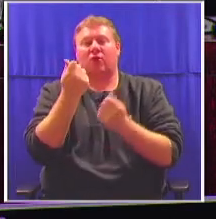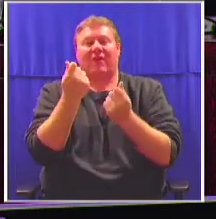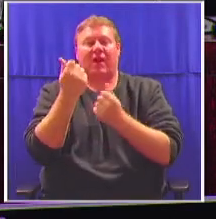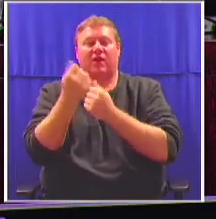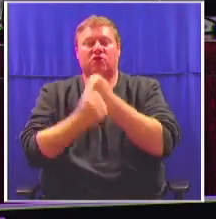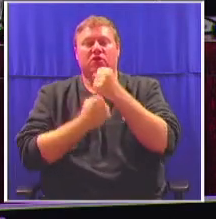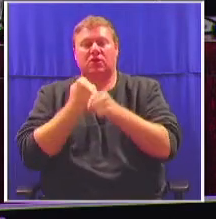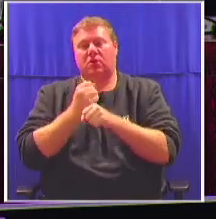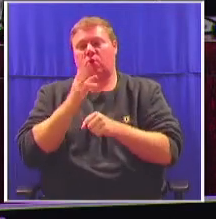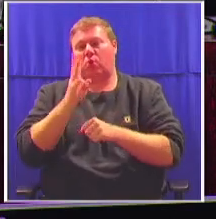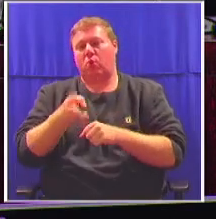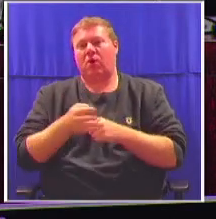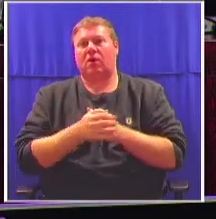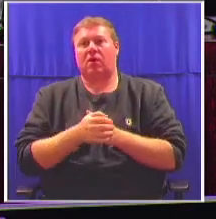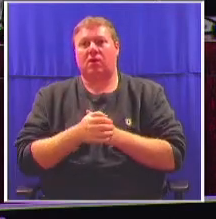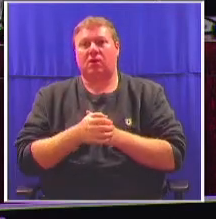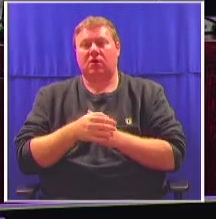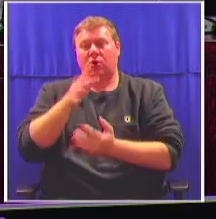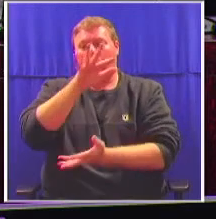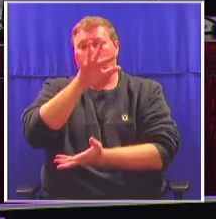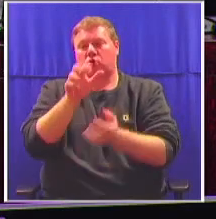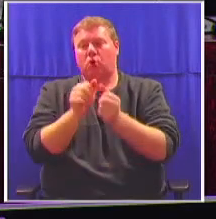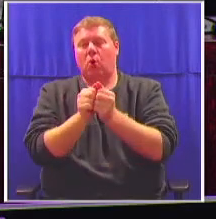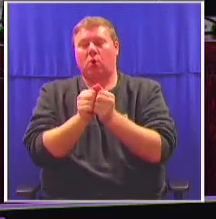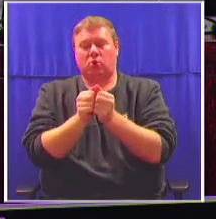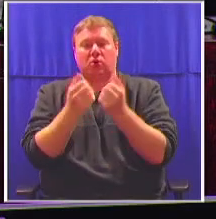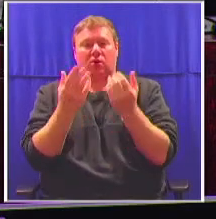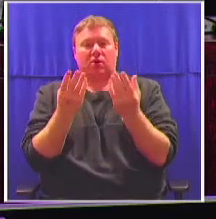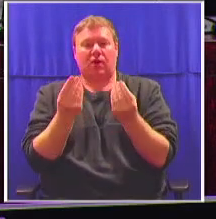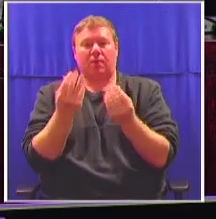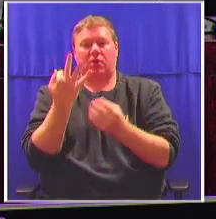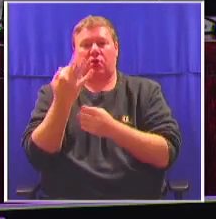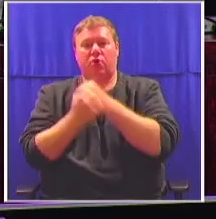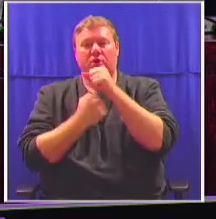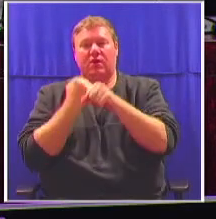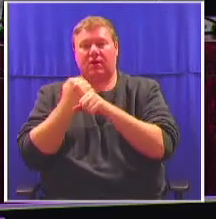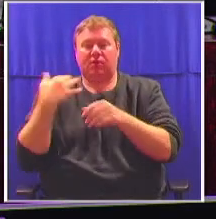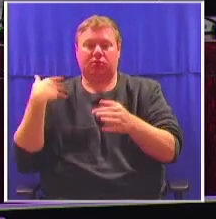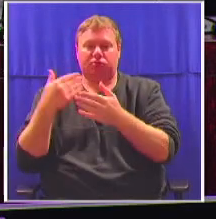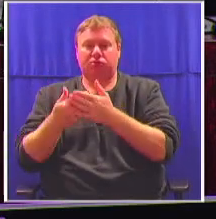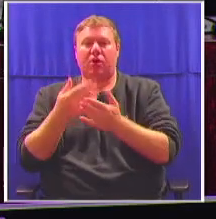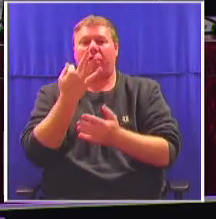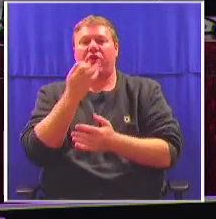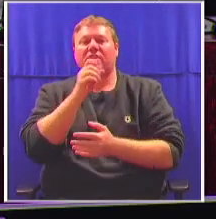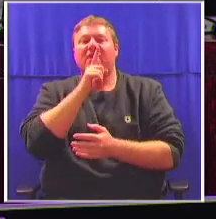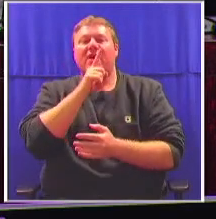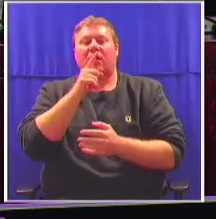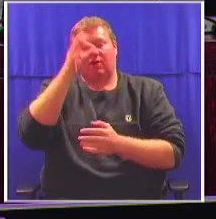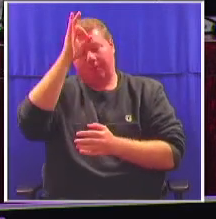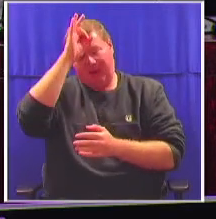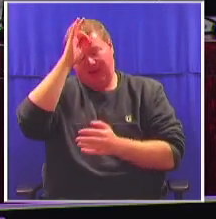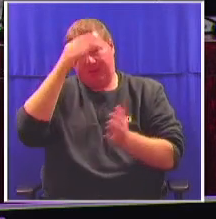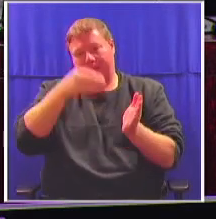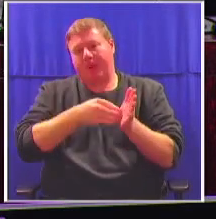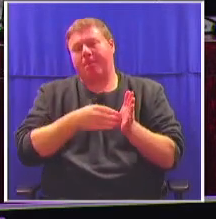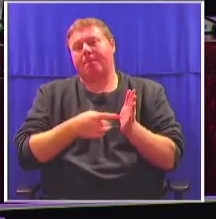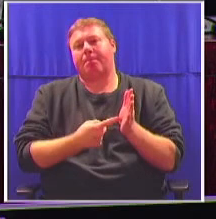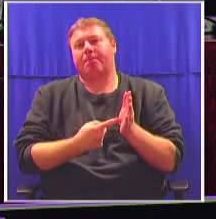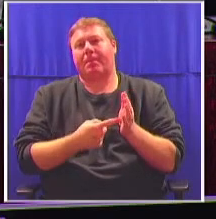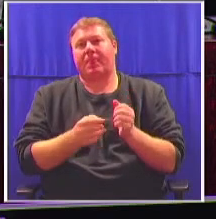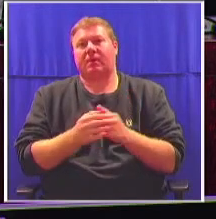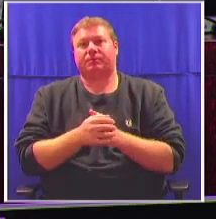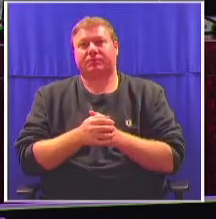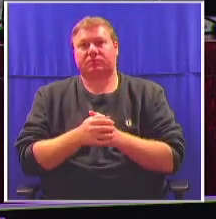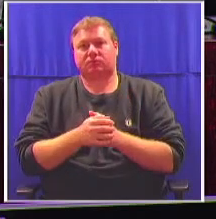2 financial years, bringing the total number in the current 3-year period to 30,000. Of these, close